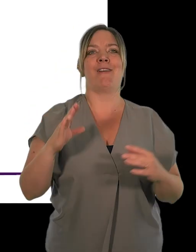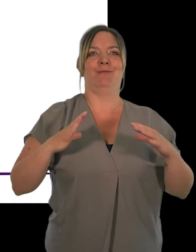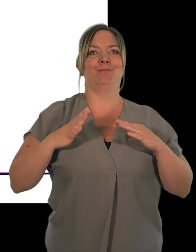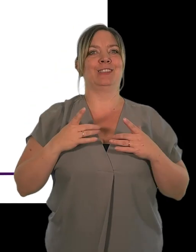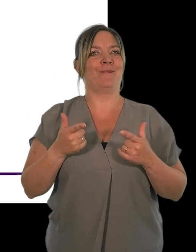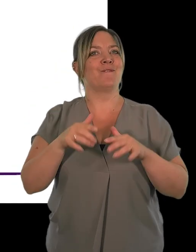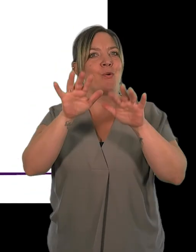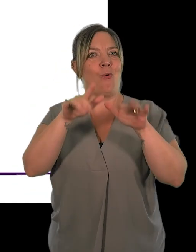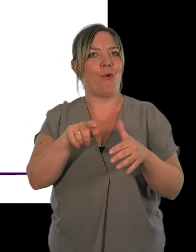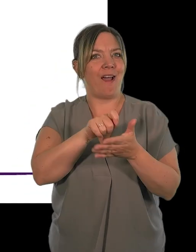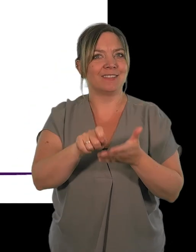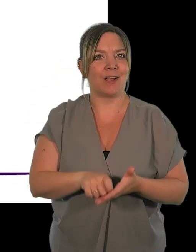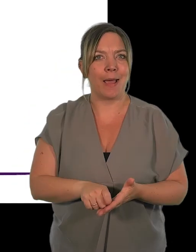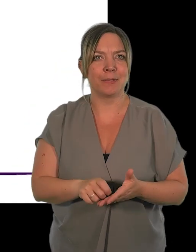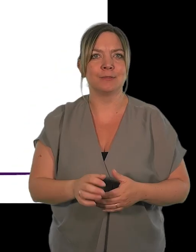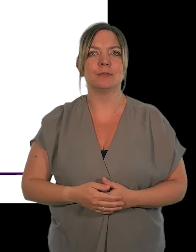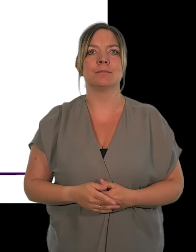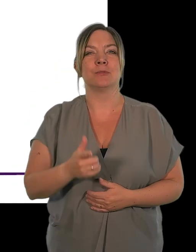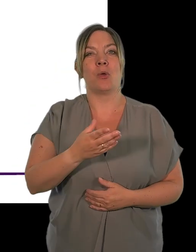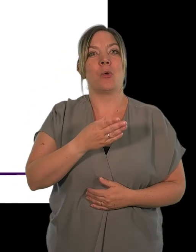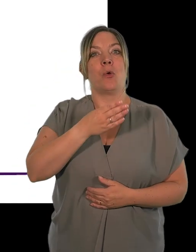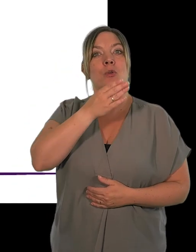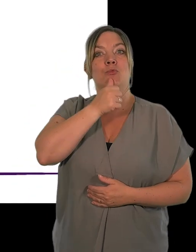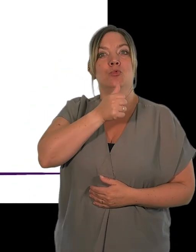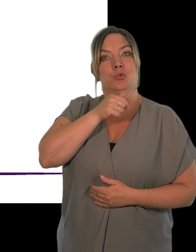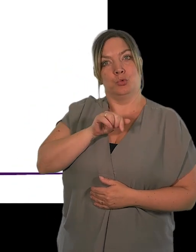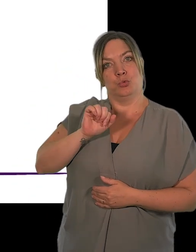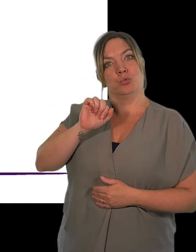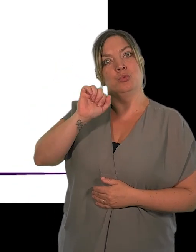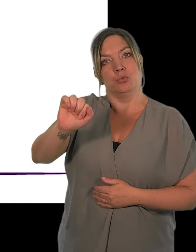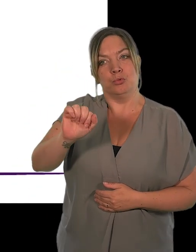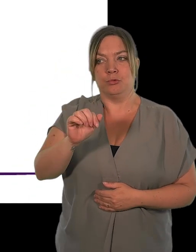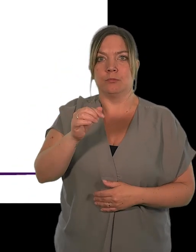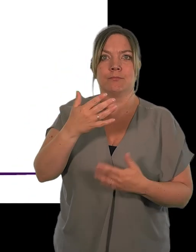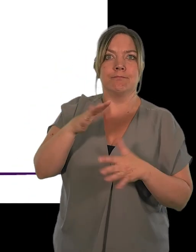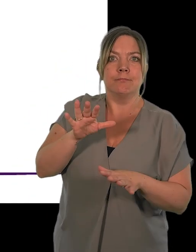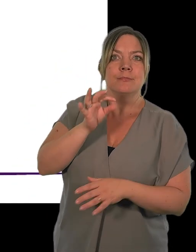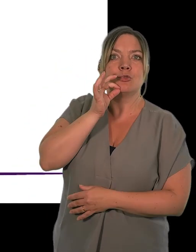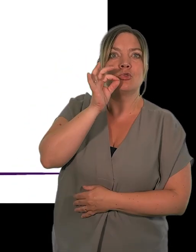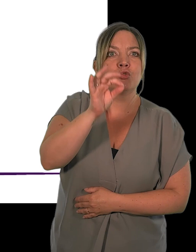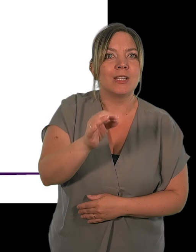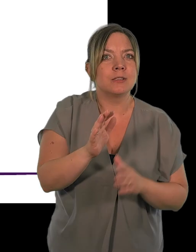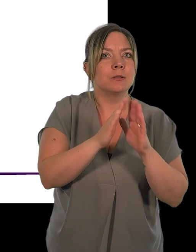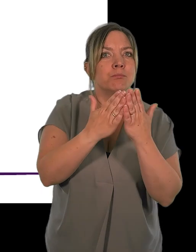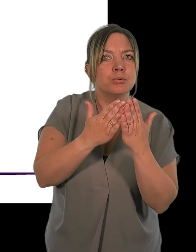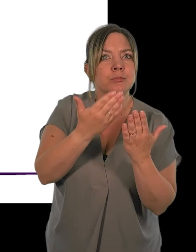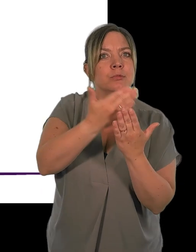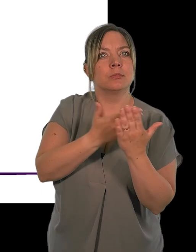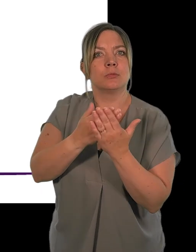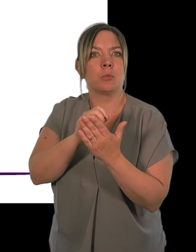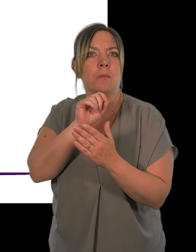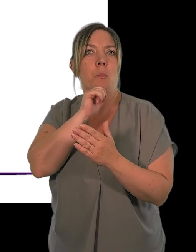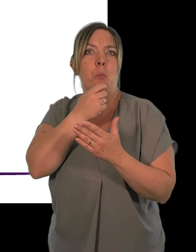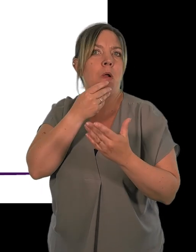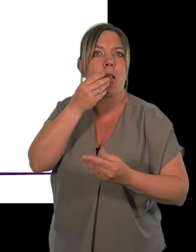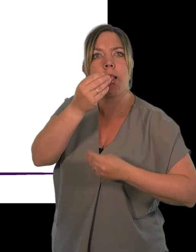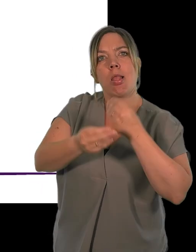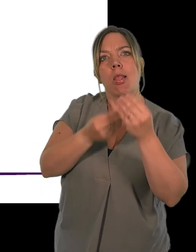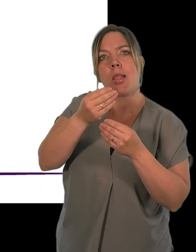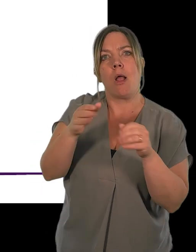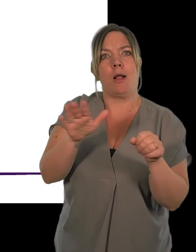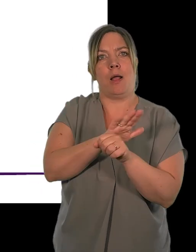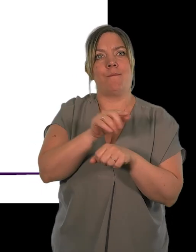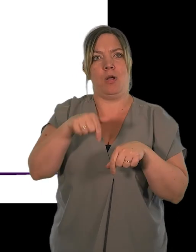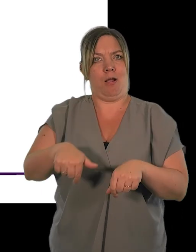areas at the level that you're looking for. Just be mindful, if you're using just random web-based content,